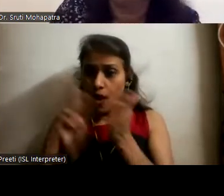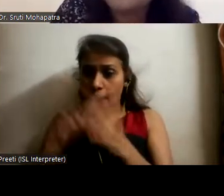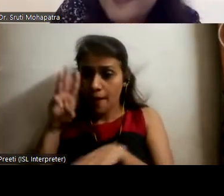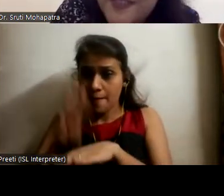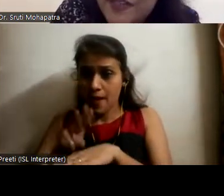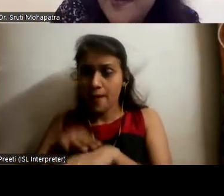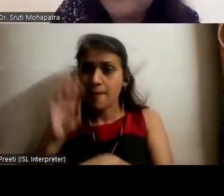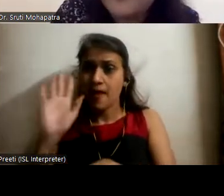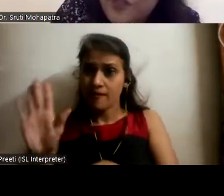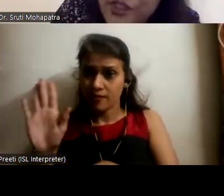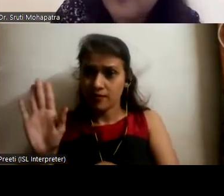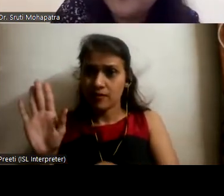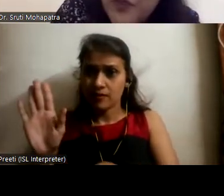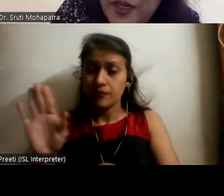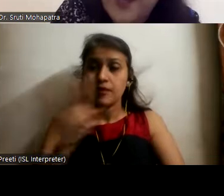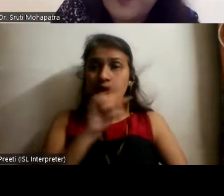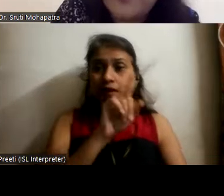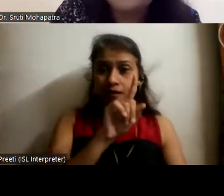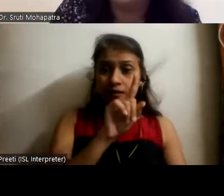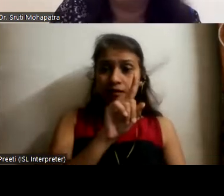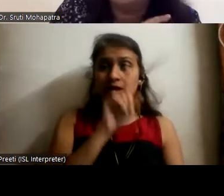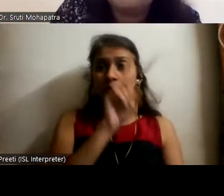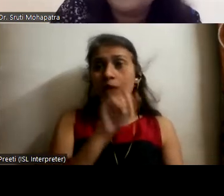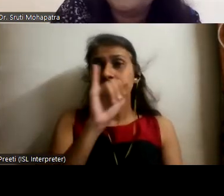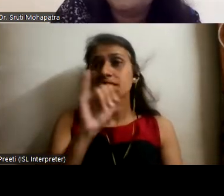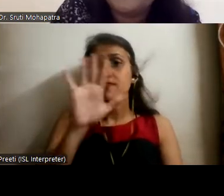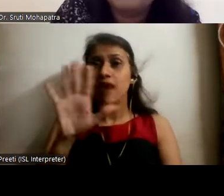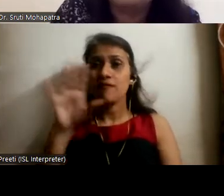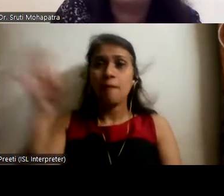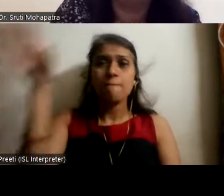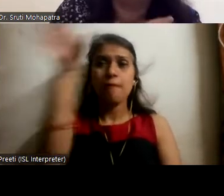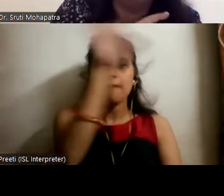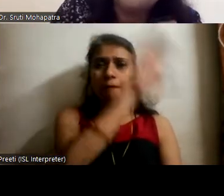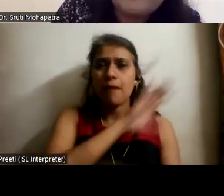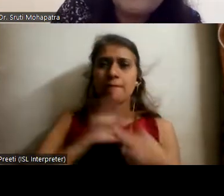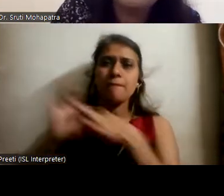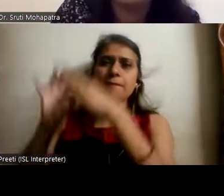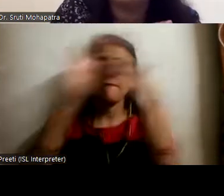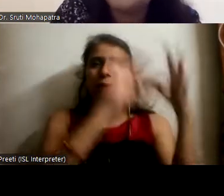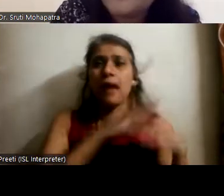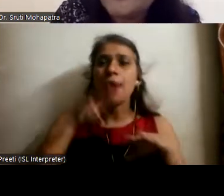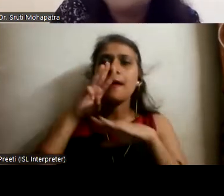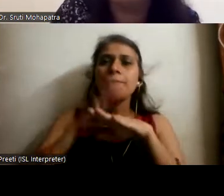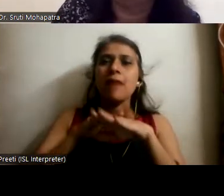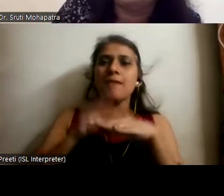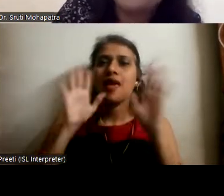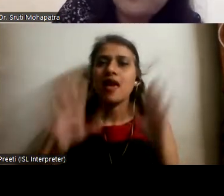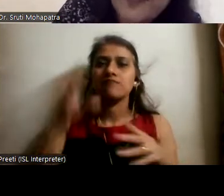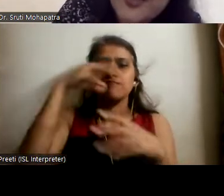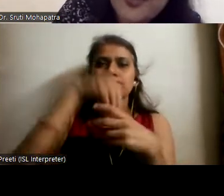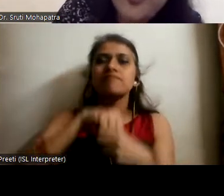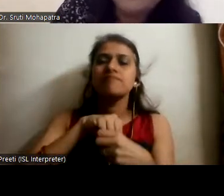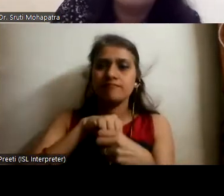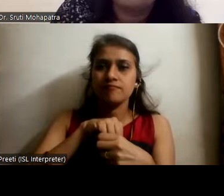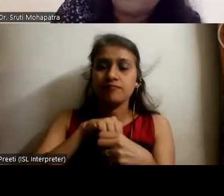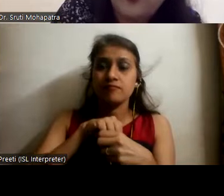about 165 countries of the world are, and if you are a UN member, then whenever United Nations comes out with a